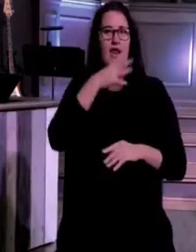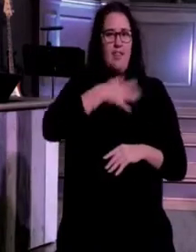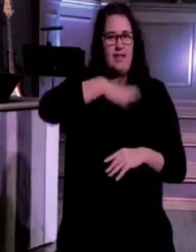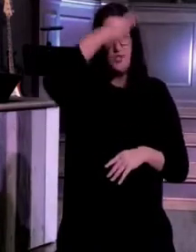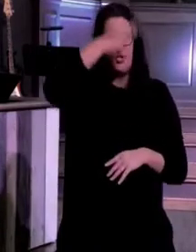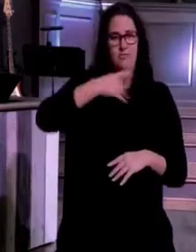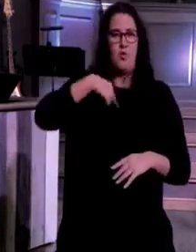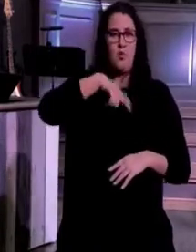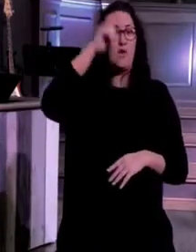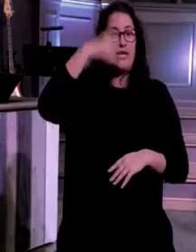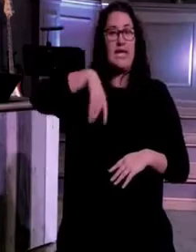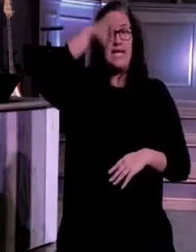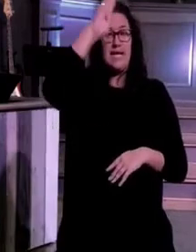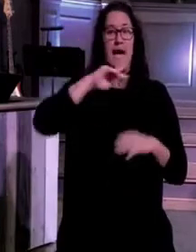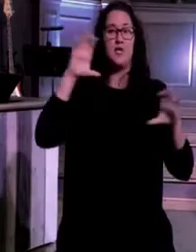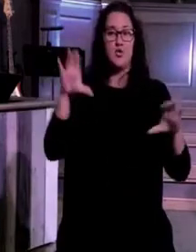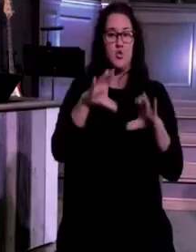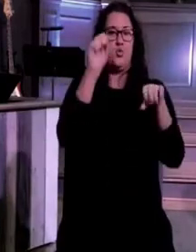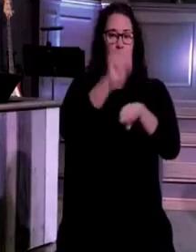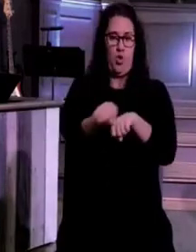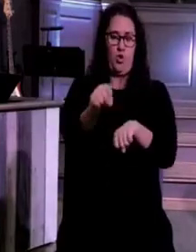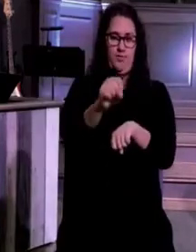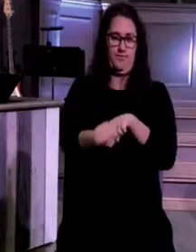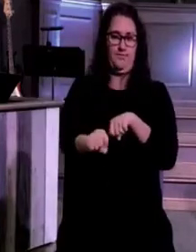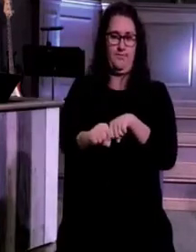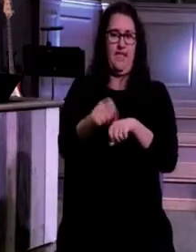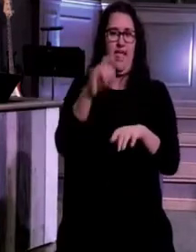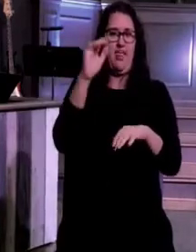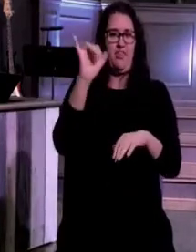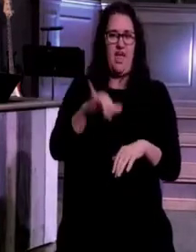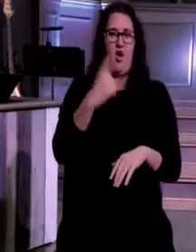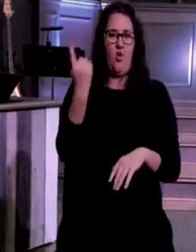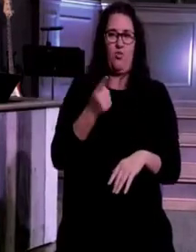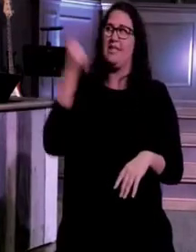we need God to do a work that only He can do.